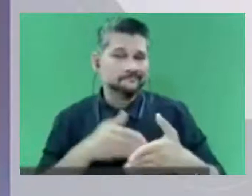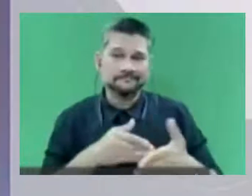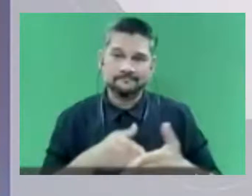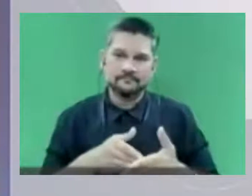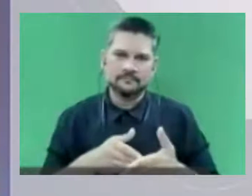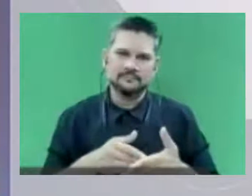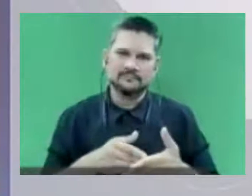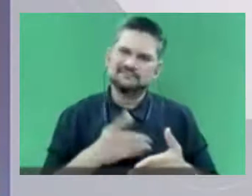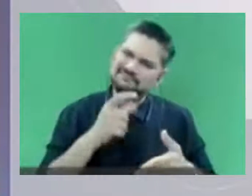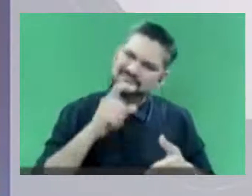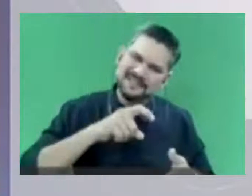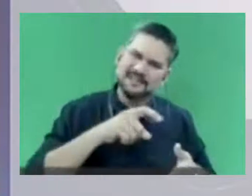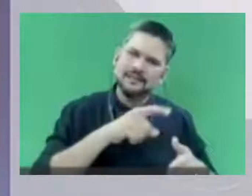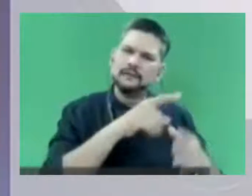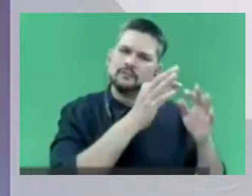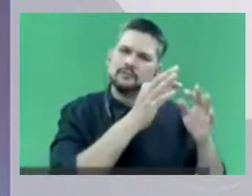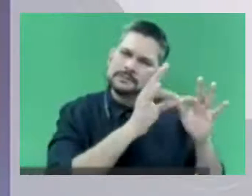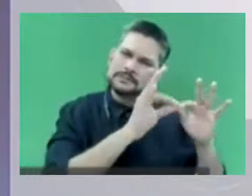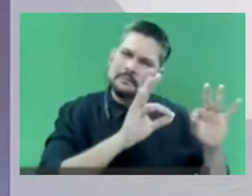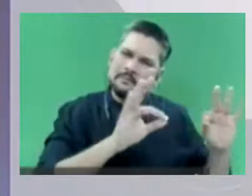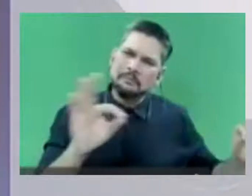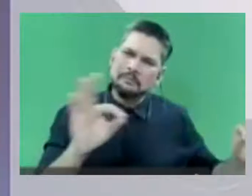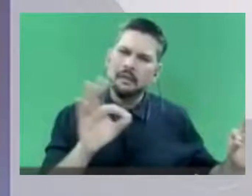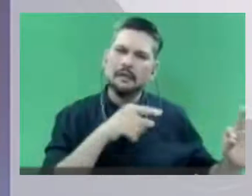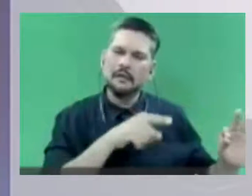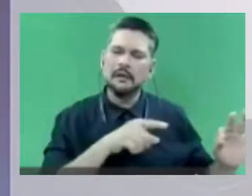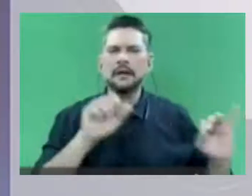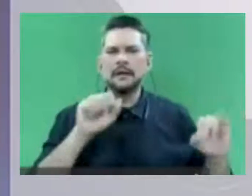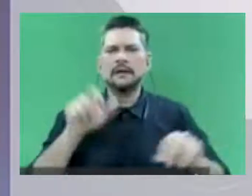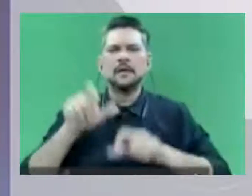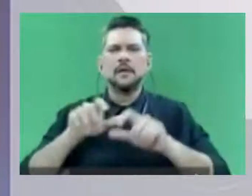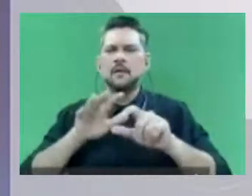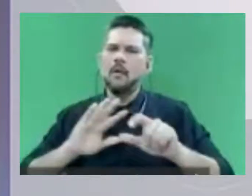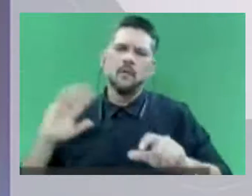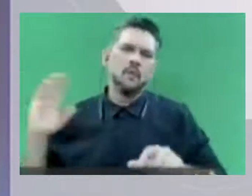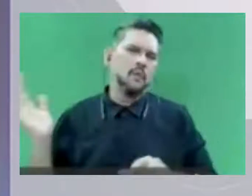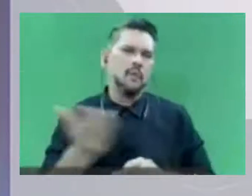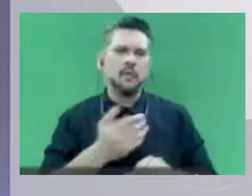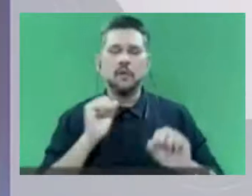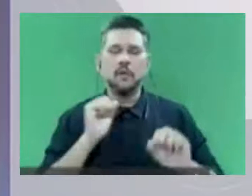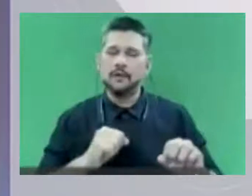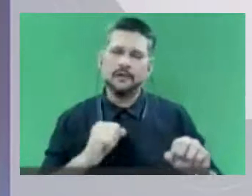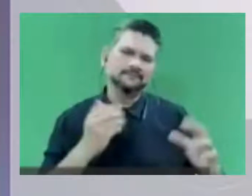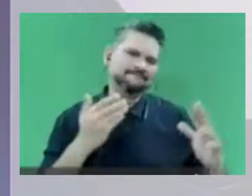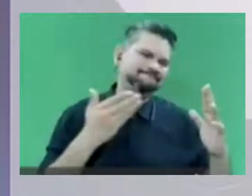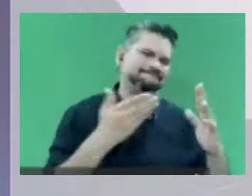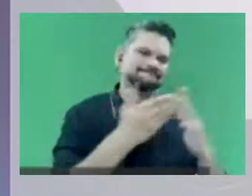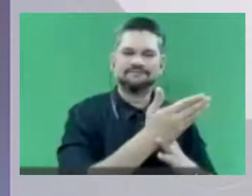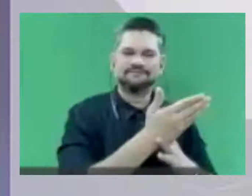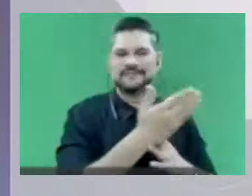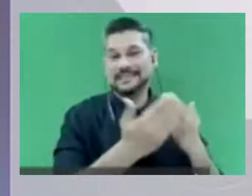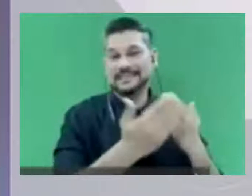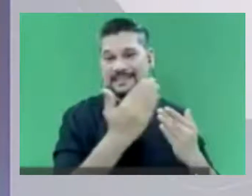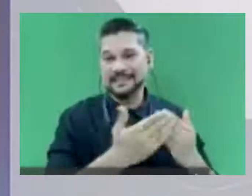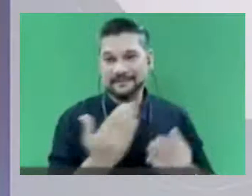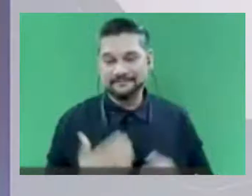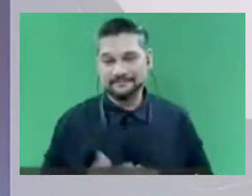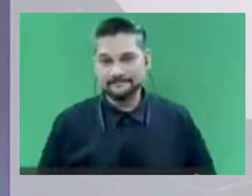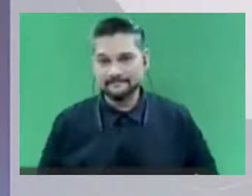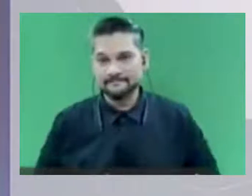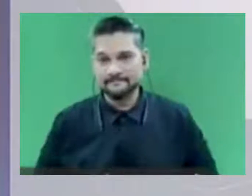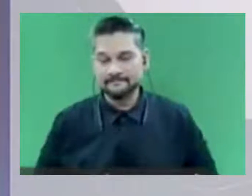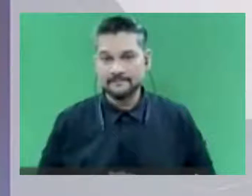universally designed, then everybody can enjoy it. And another thing I would like to mention,